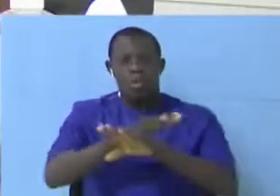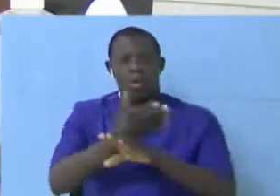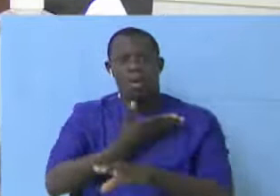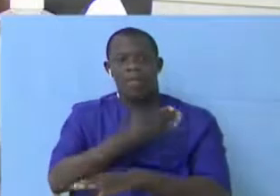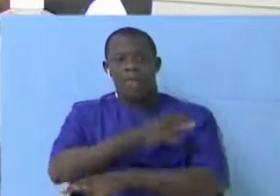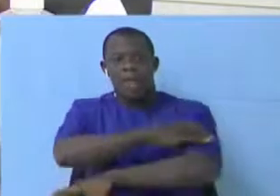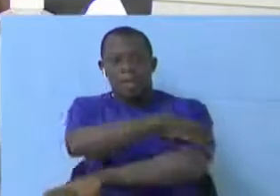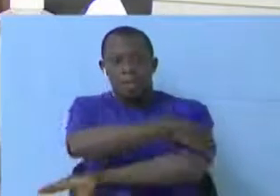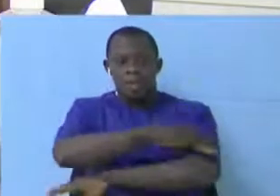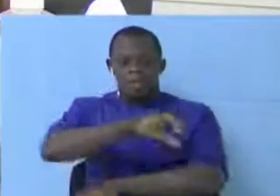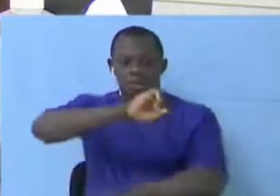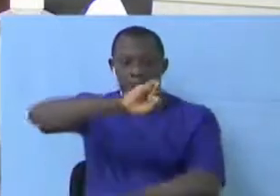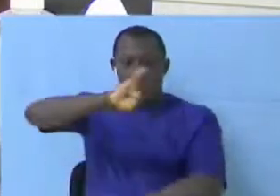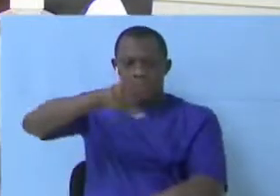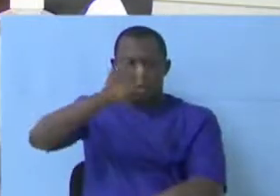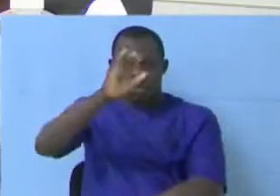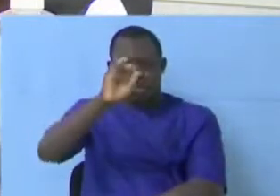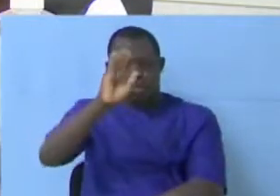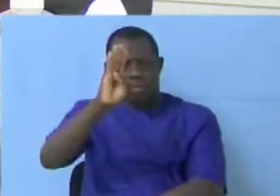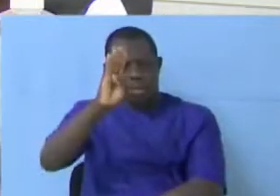Yes, I think